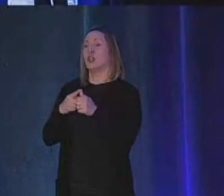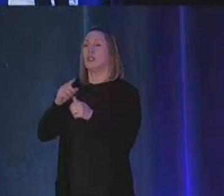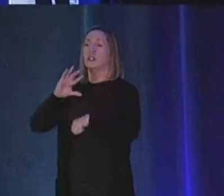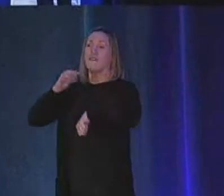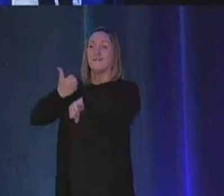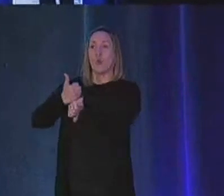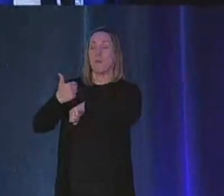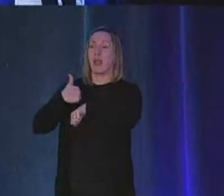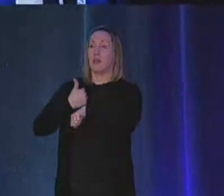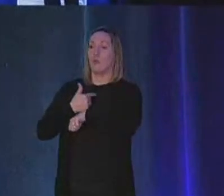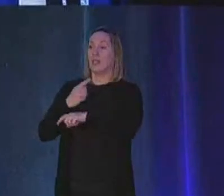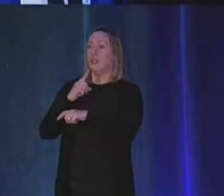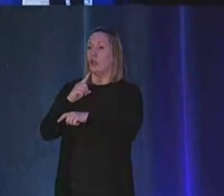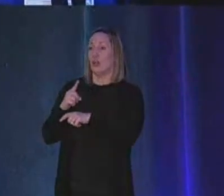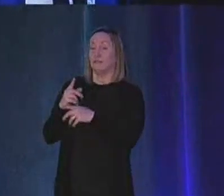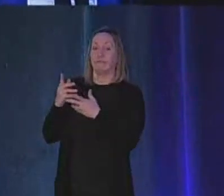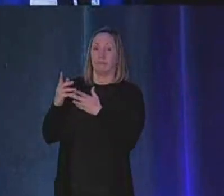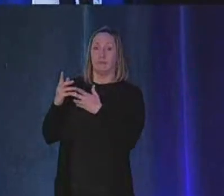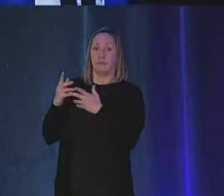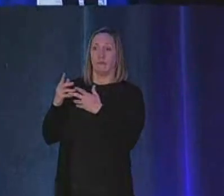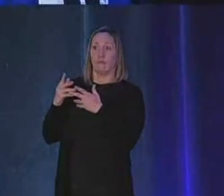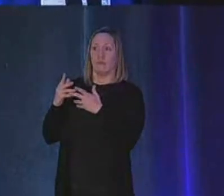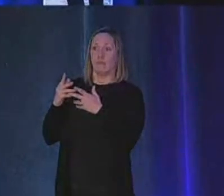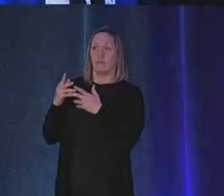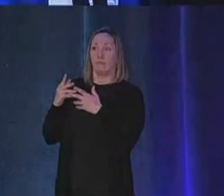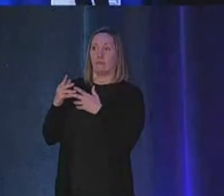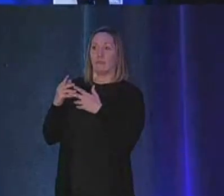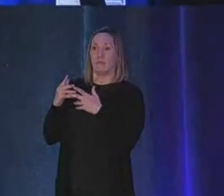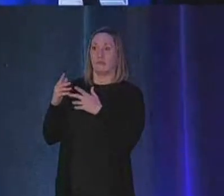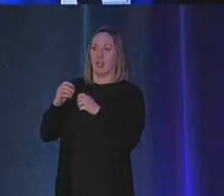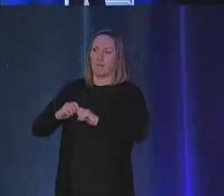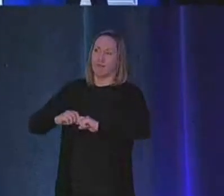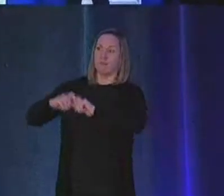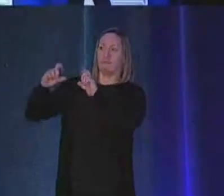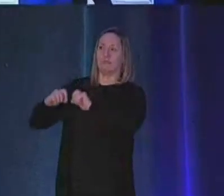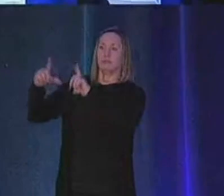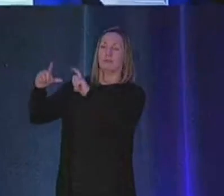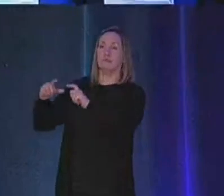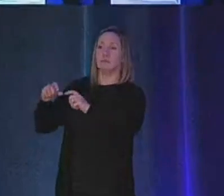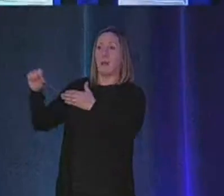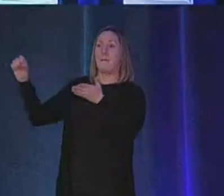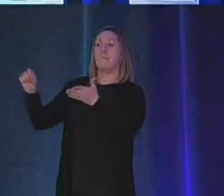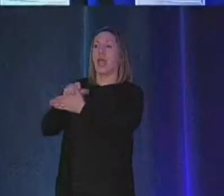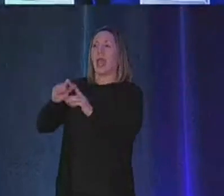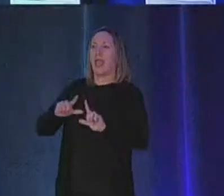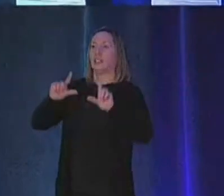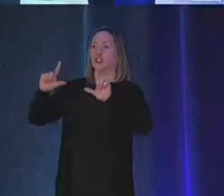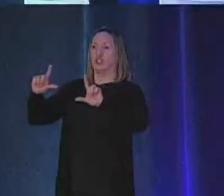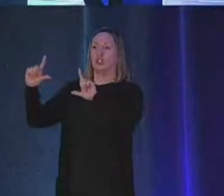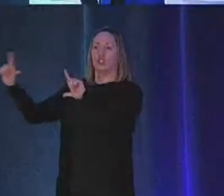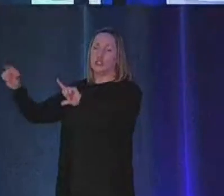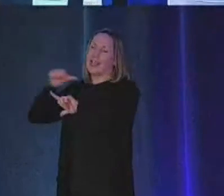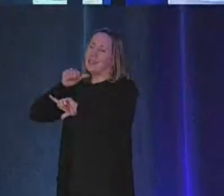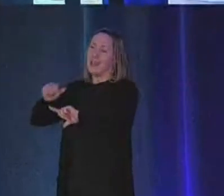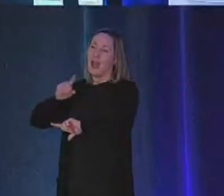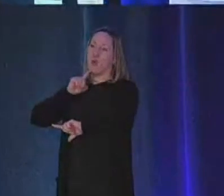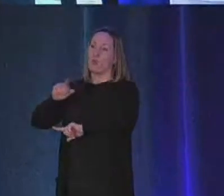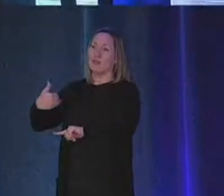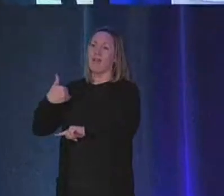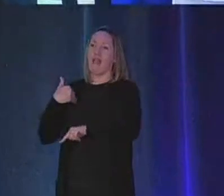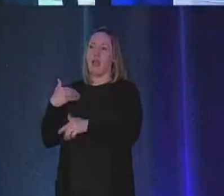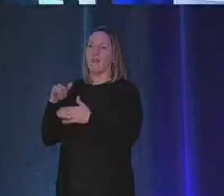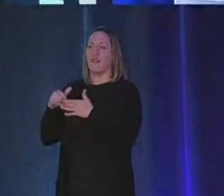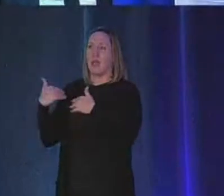actually sort of like populate a page with, and not really have some of